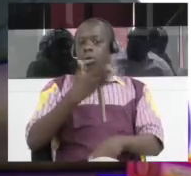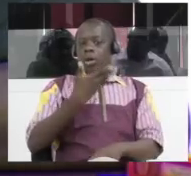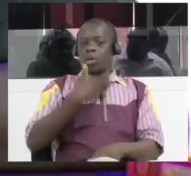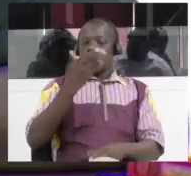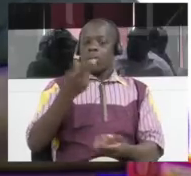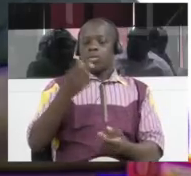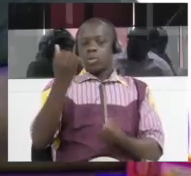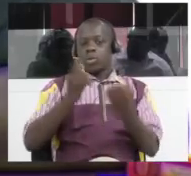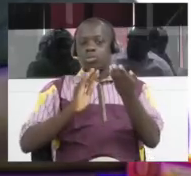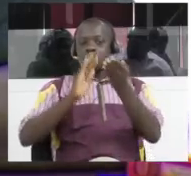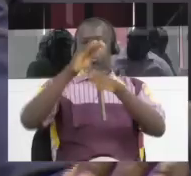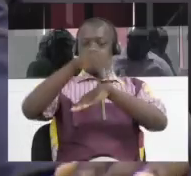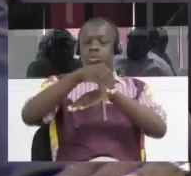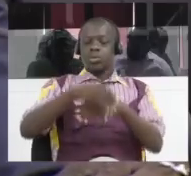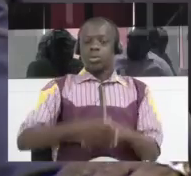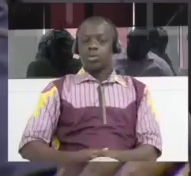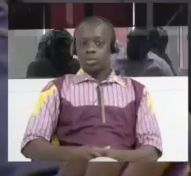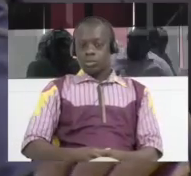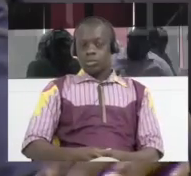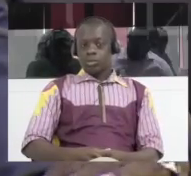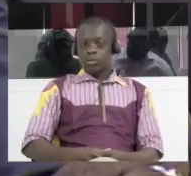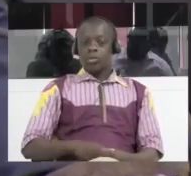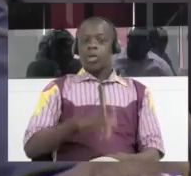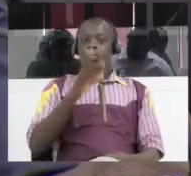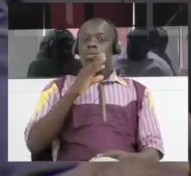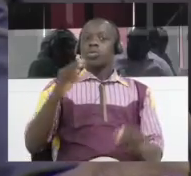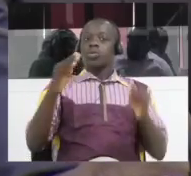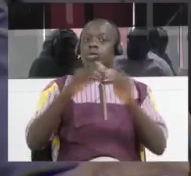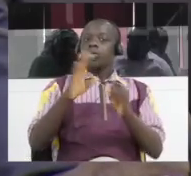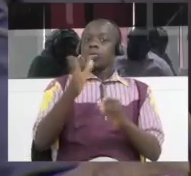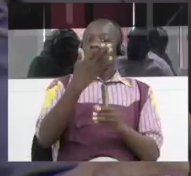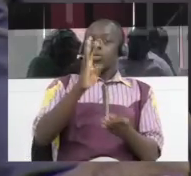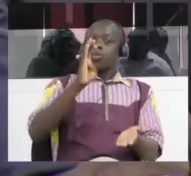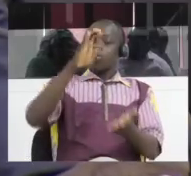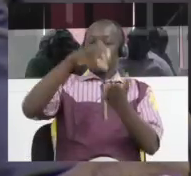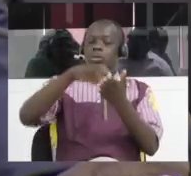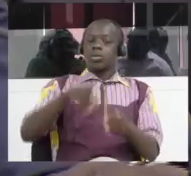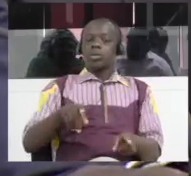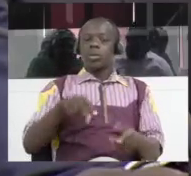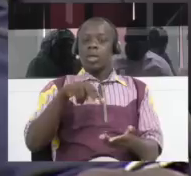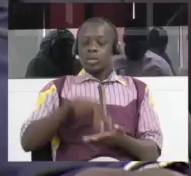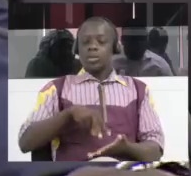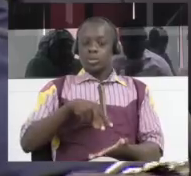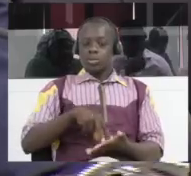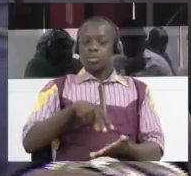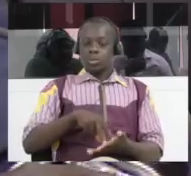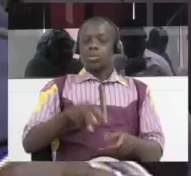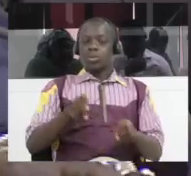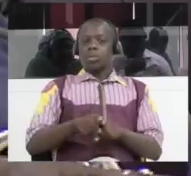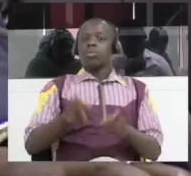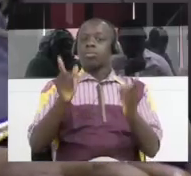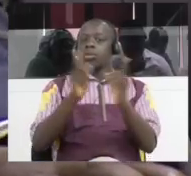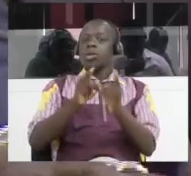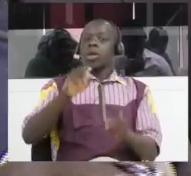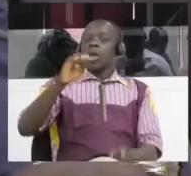pickup. And who did you eventually join to go to Banjul? As I stood there,